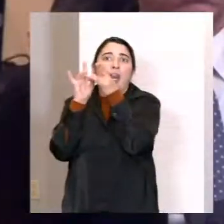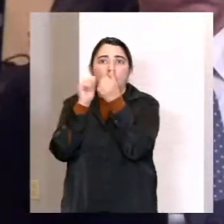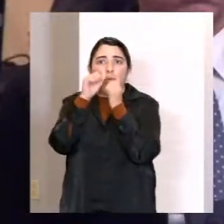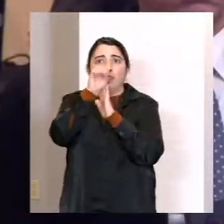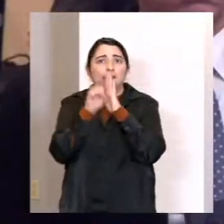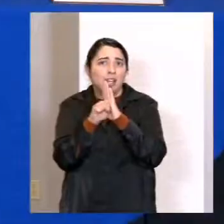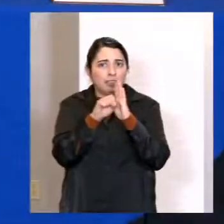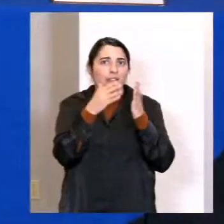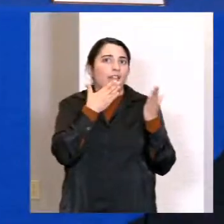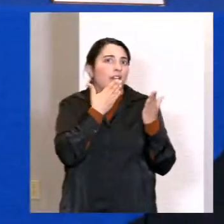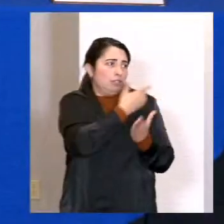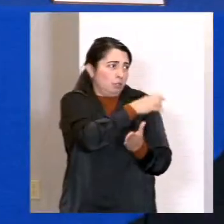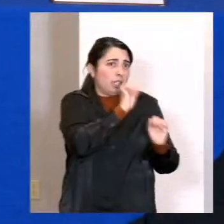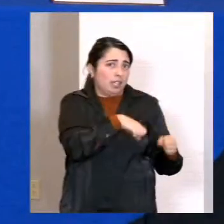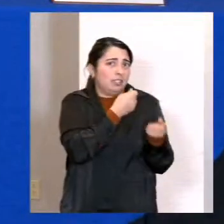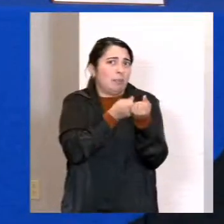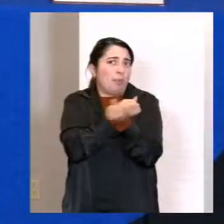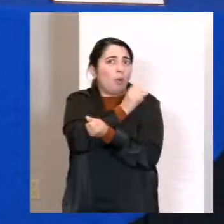Thanks. Thank you, Mr. Vogel.